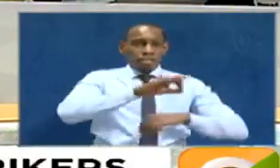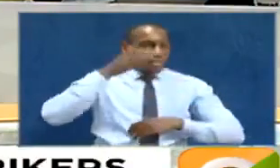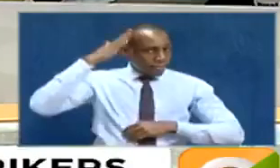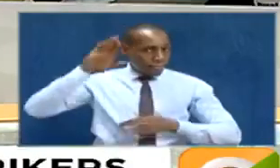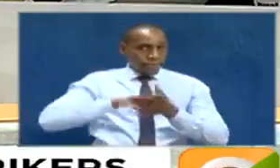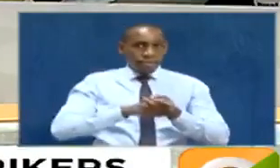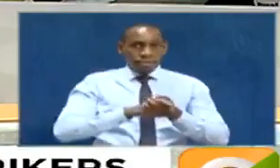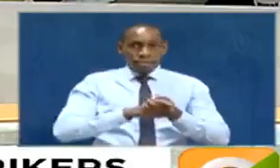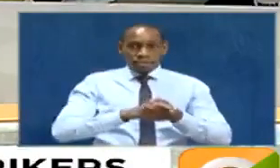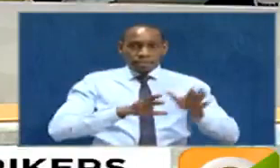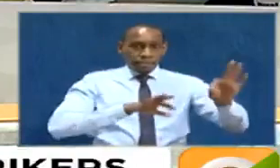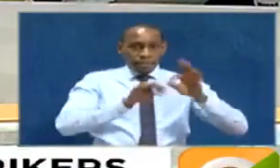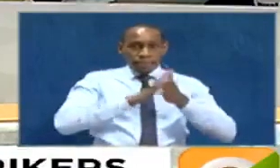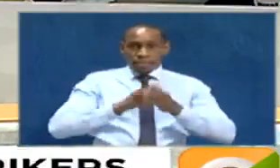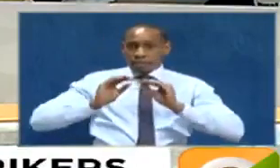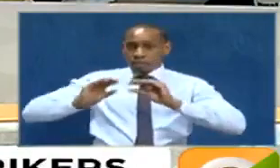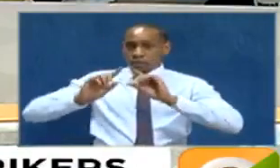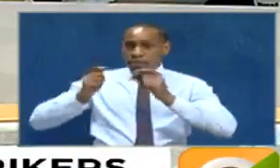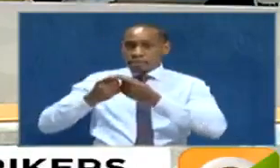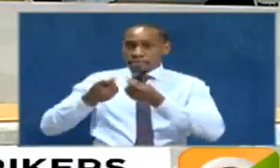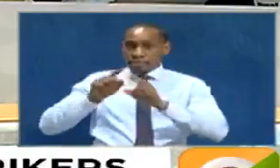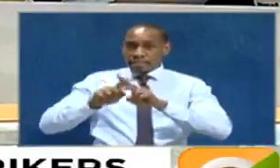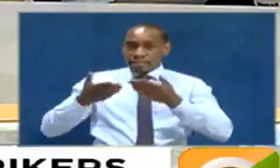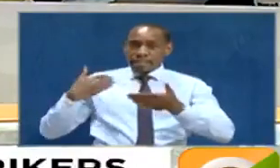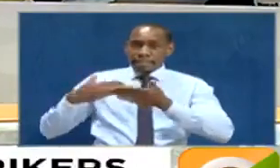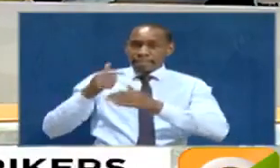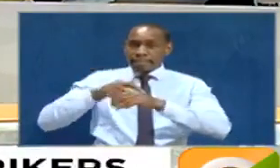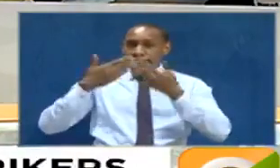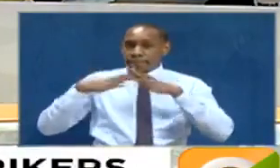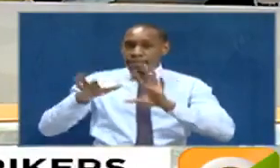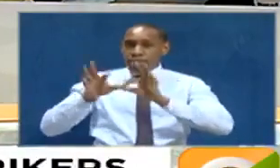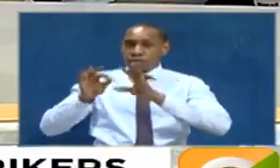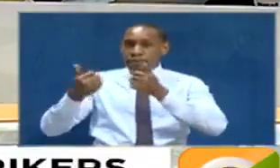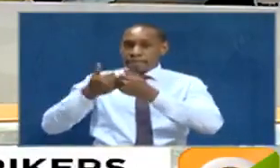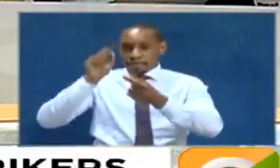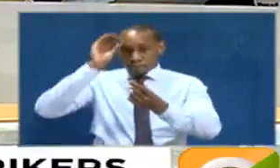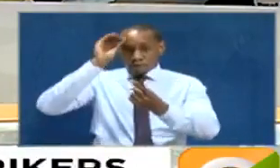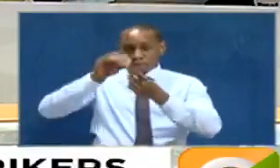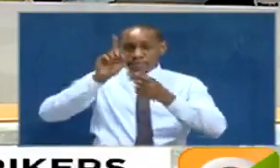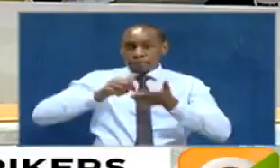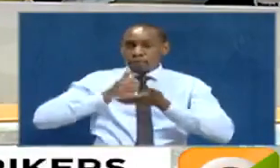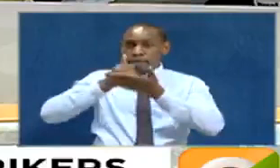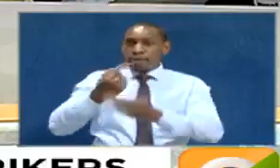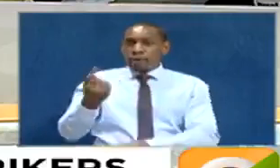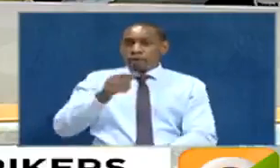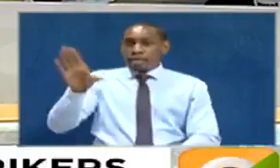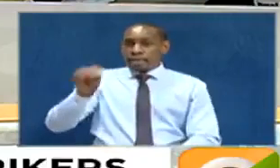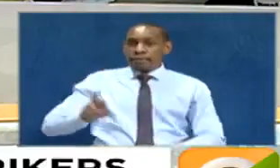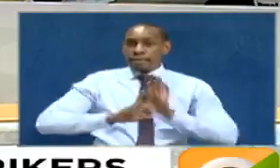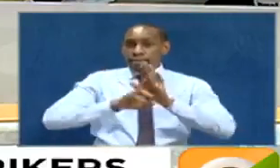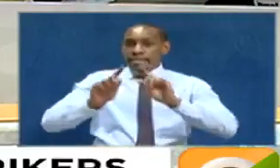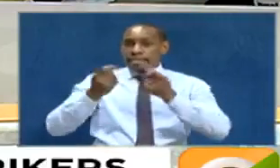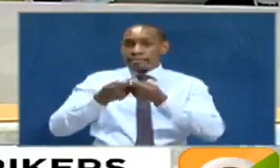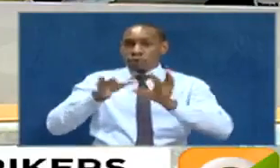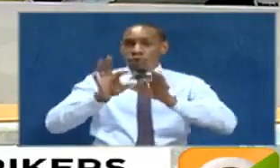have been seconded to the Malkia strikers from now until the end of the Olympic Games. The objective is to assist the only African